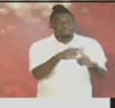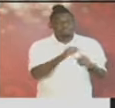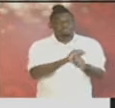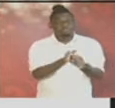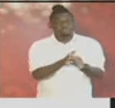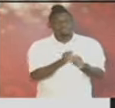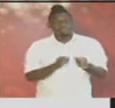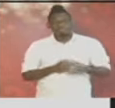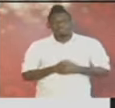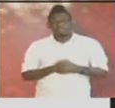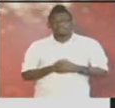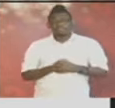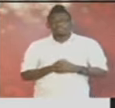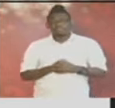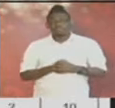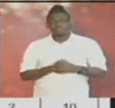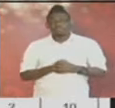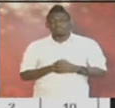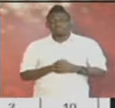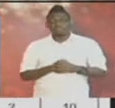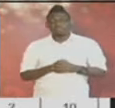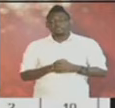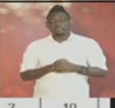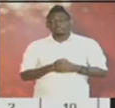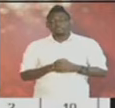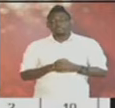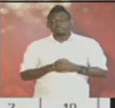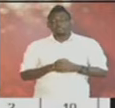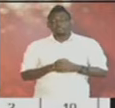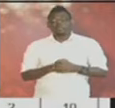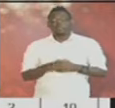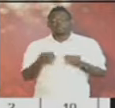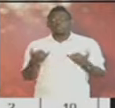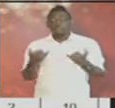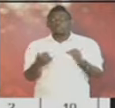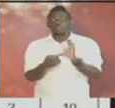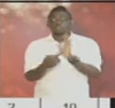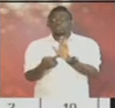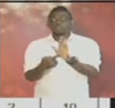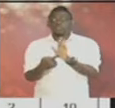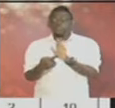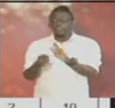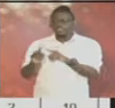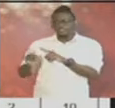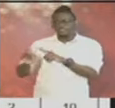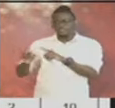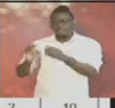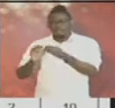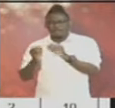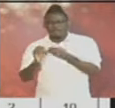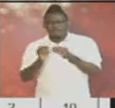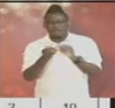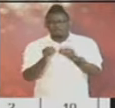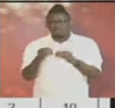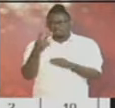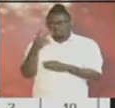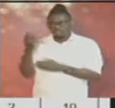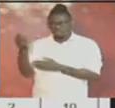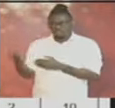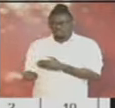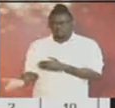now. As we move to the other slide, we take a look at the clusters in a simplified table